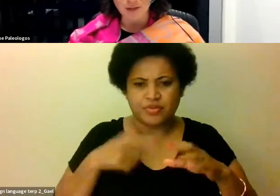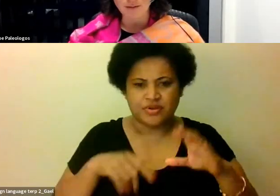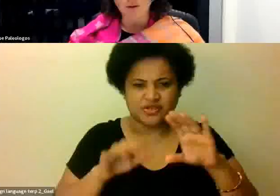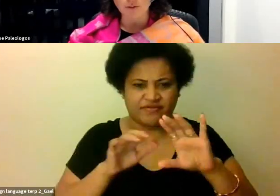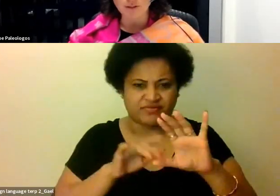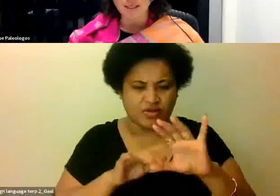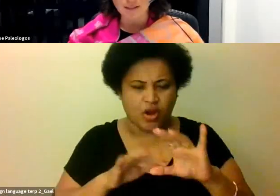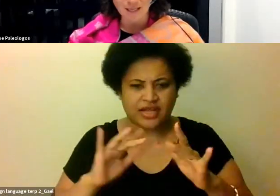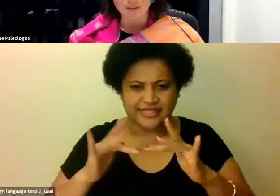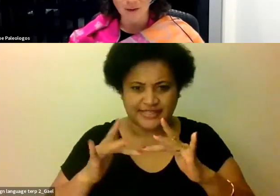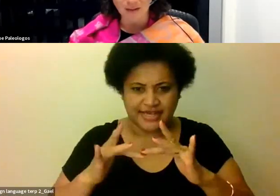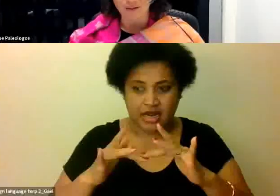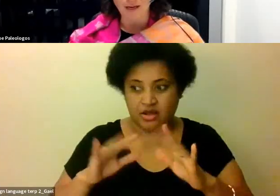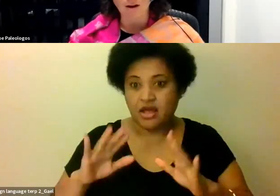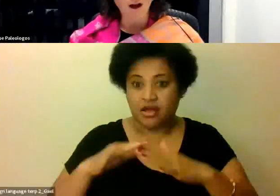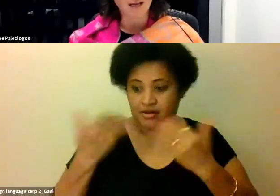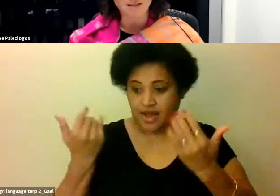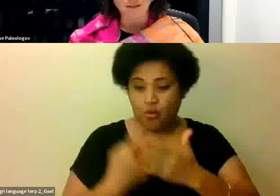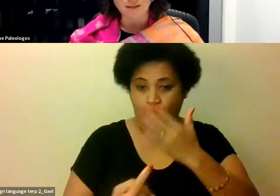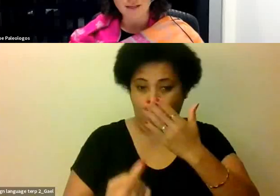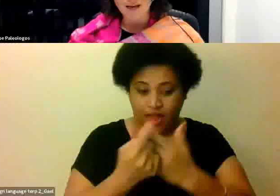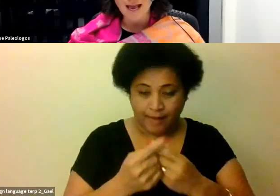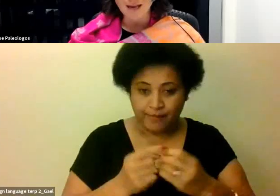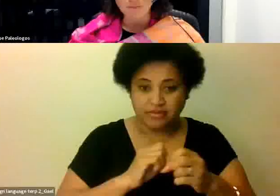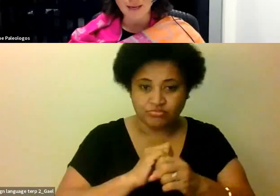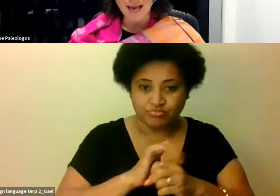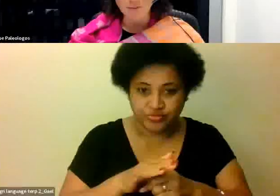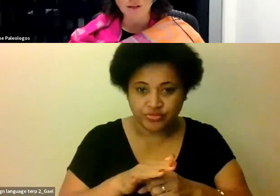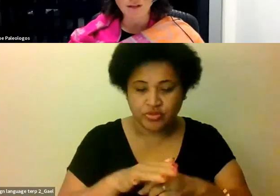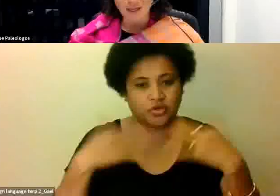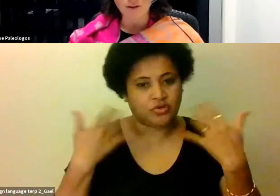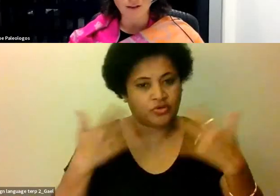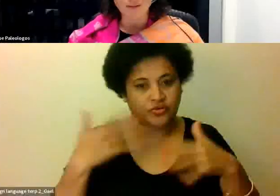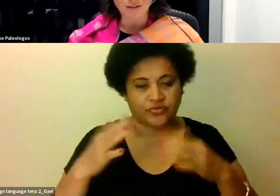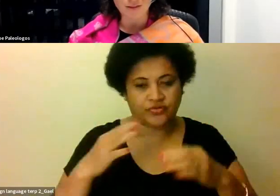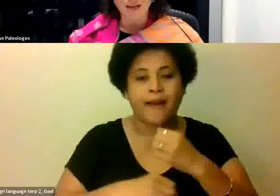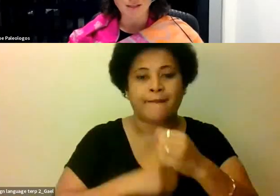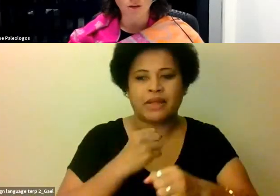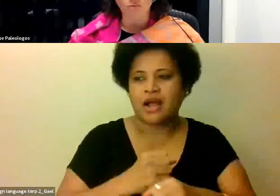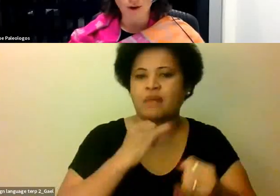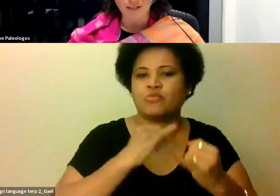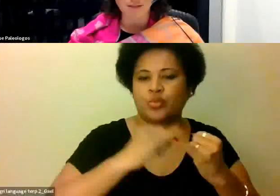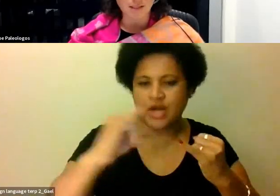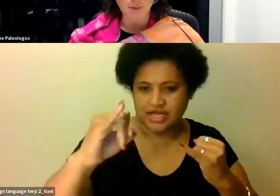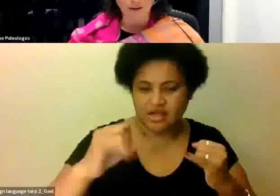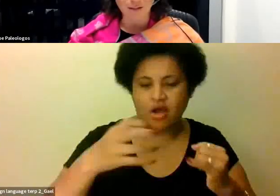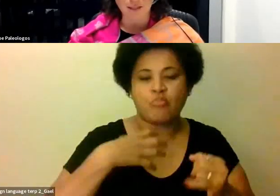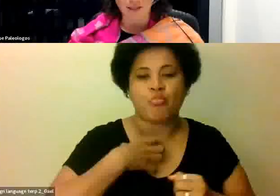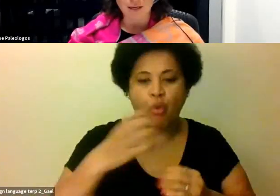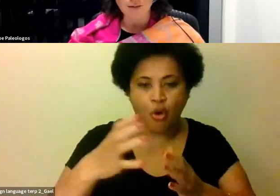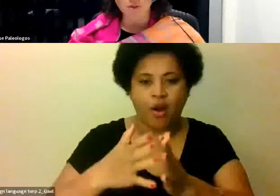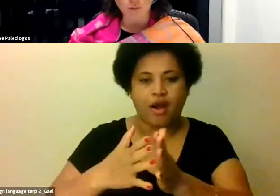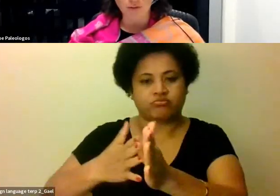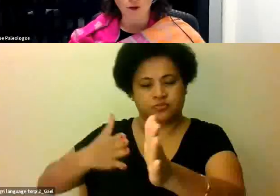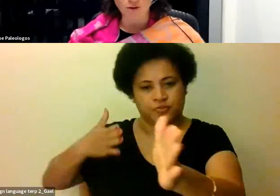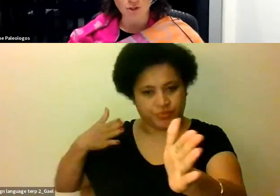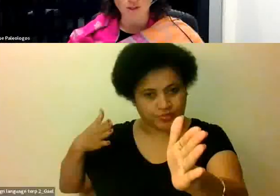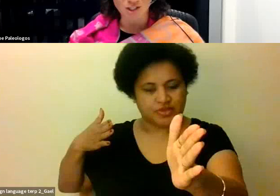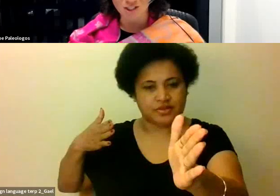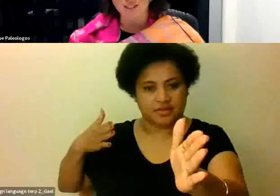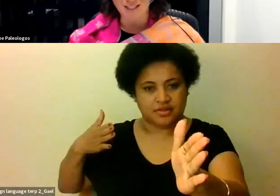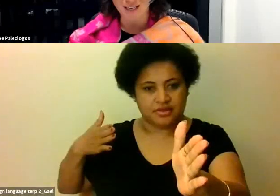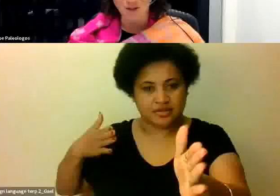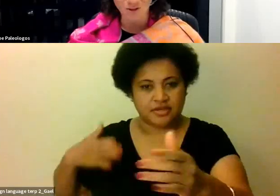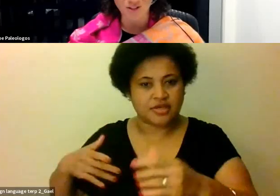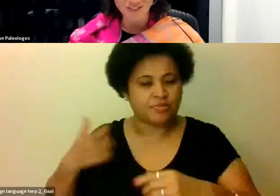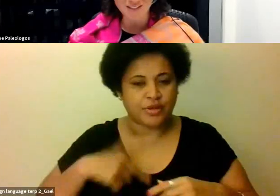the pandemic, that was exacerbated and heightened, and it became clearer that there's a greater disparity between those who